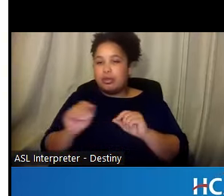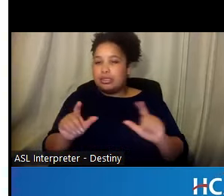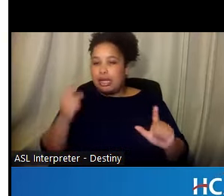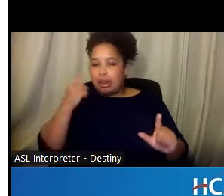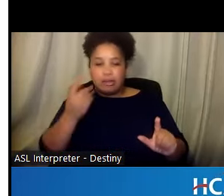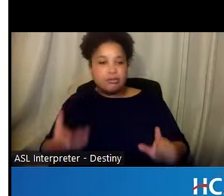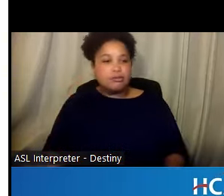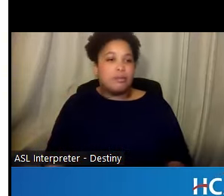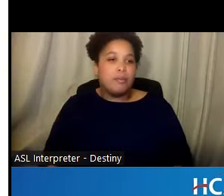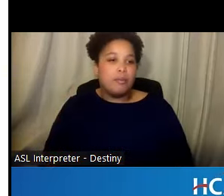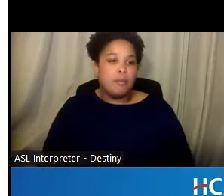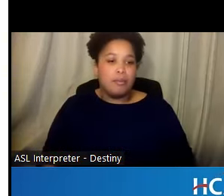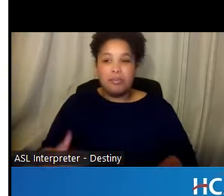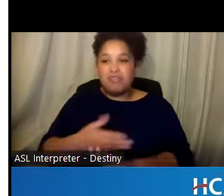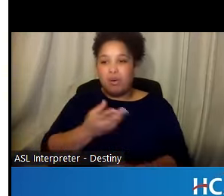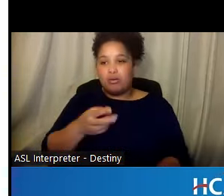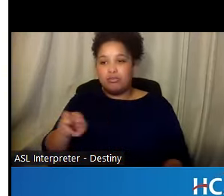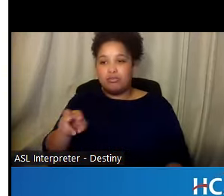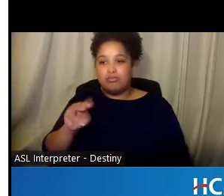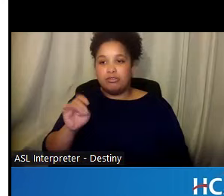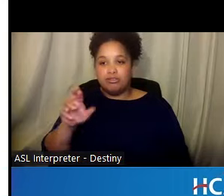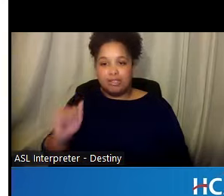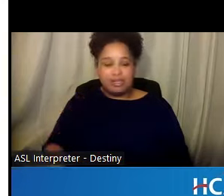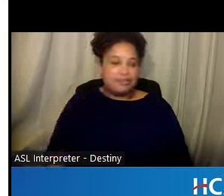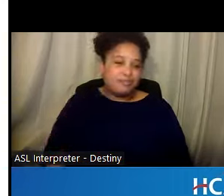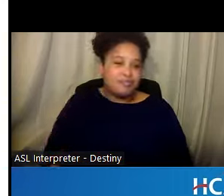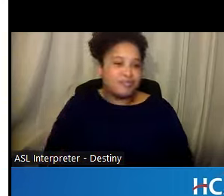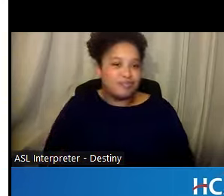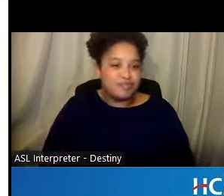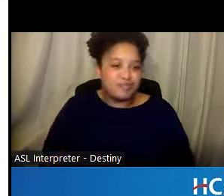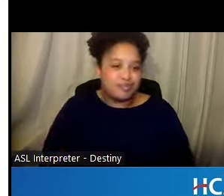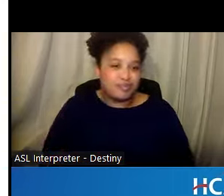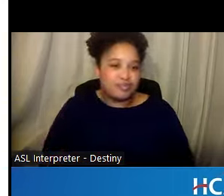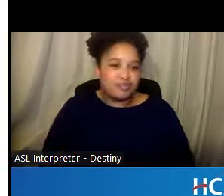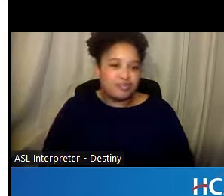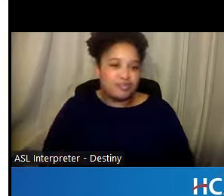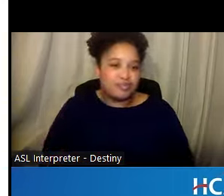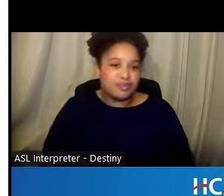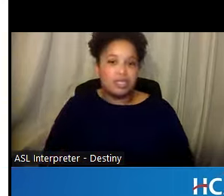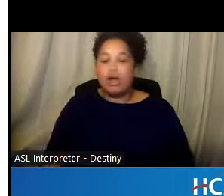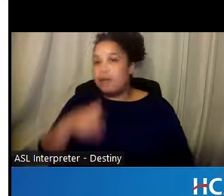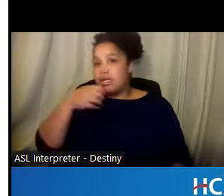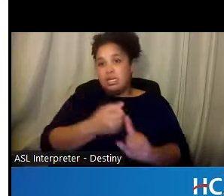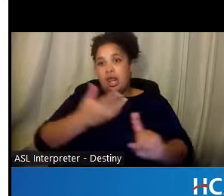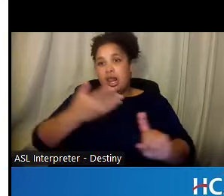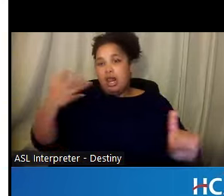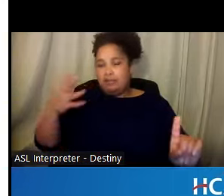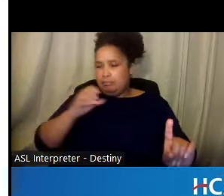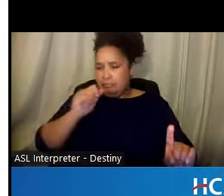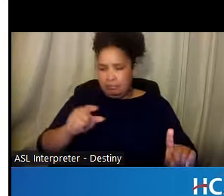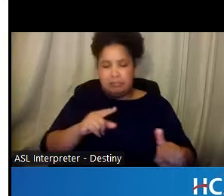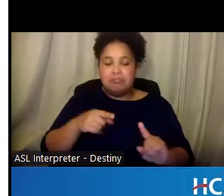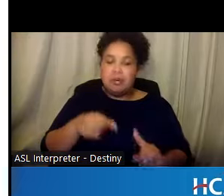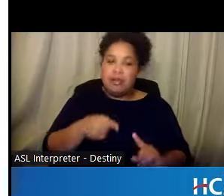here before I pass it along to Maria. I'm not going to go through this line by line, but